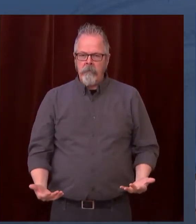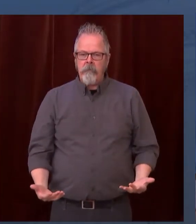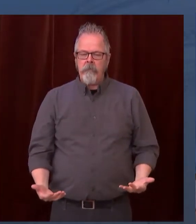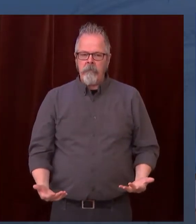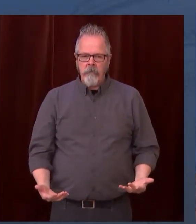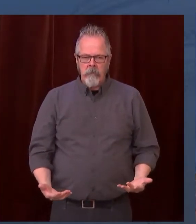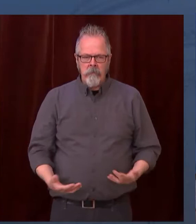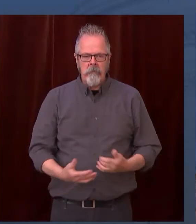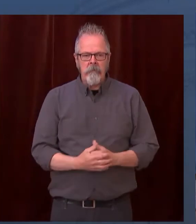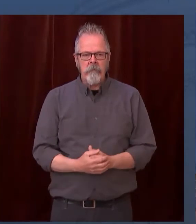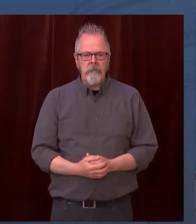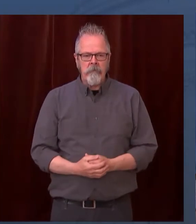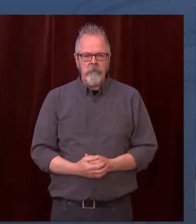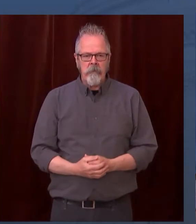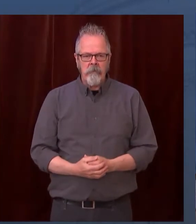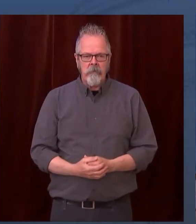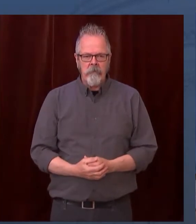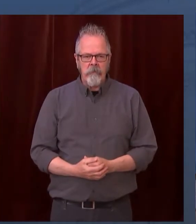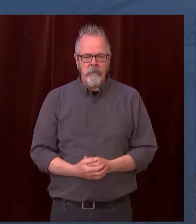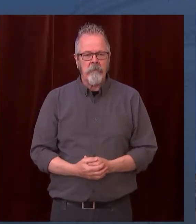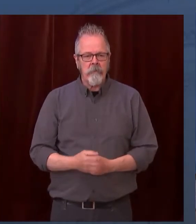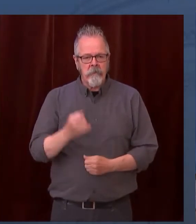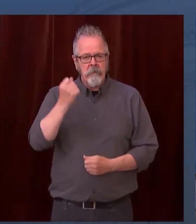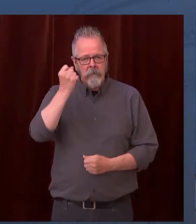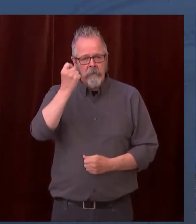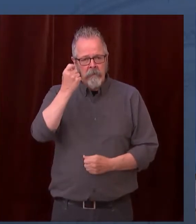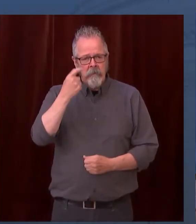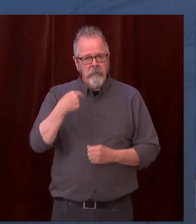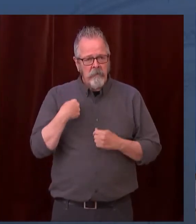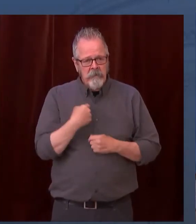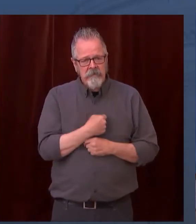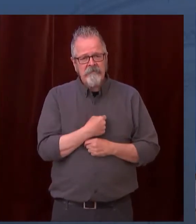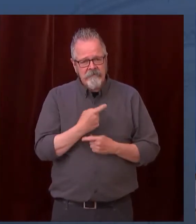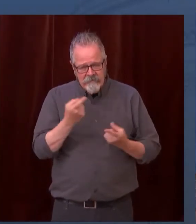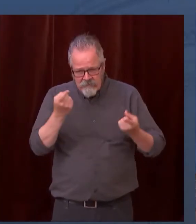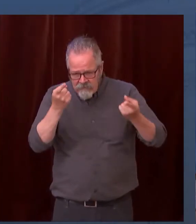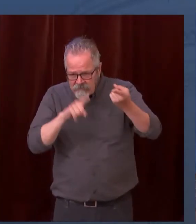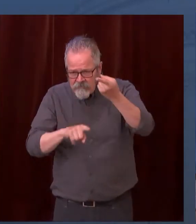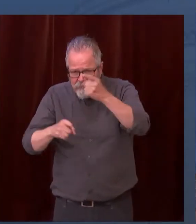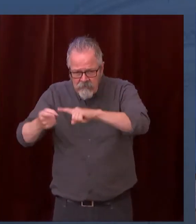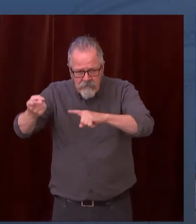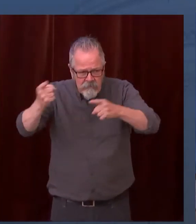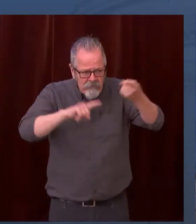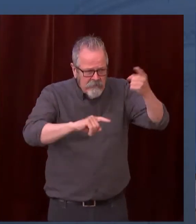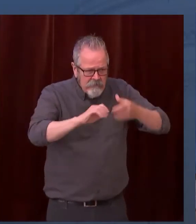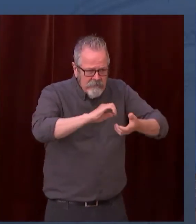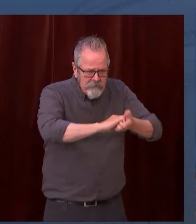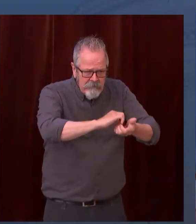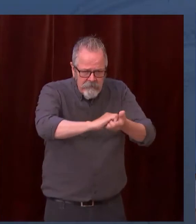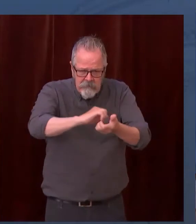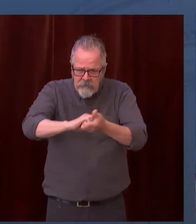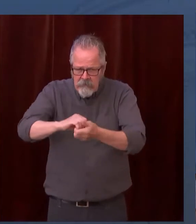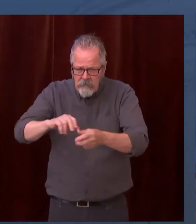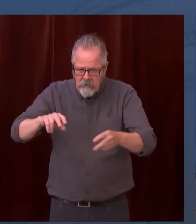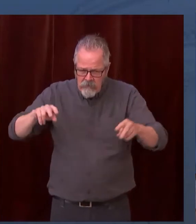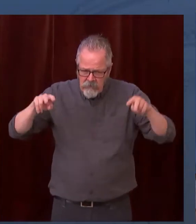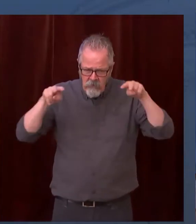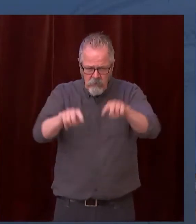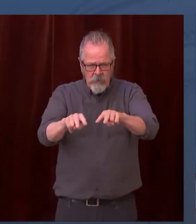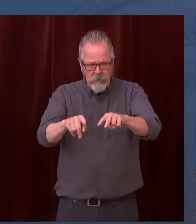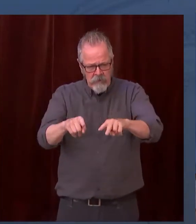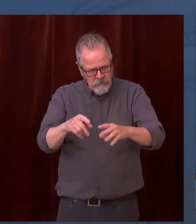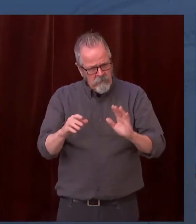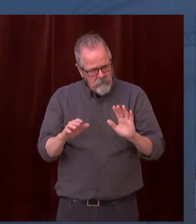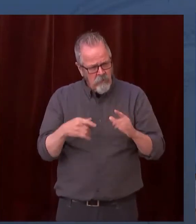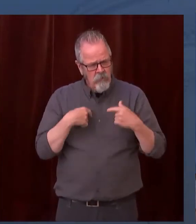is that we realize that this is something that we all share, and that's the ability not to infect other people, Republicans and Democrats. Look, this